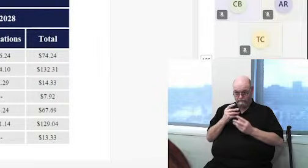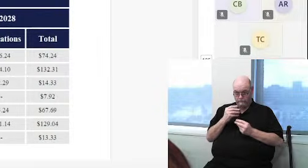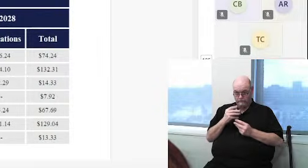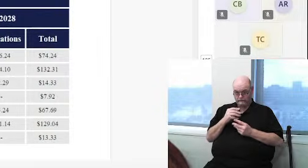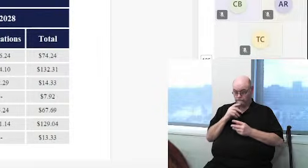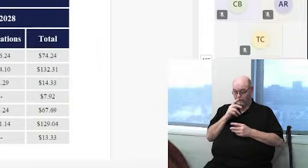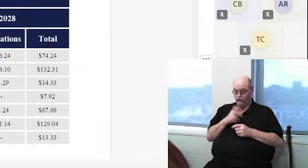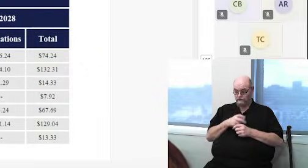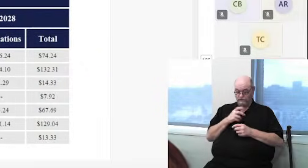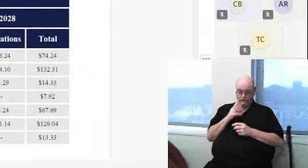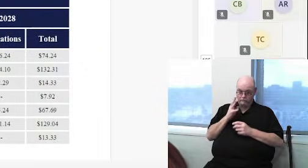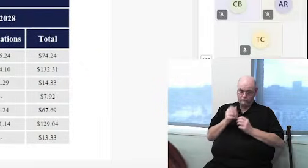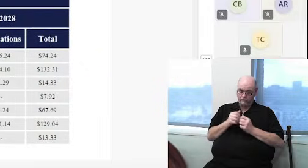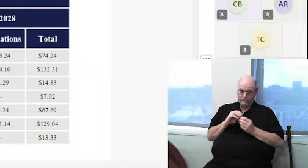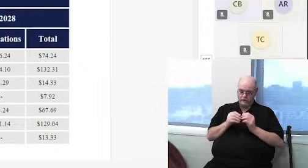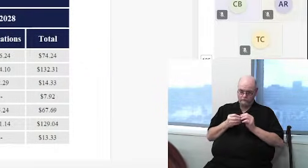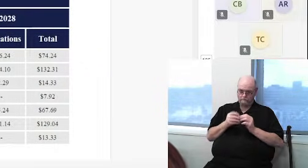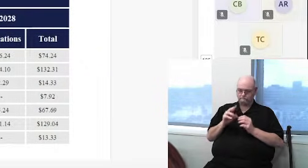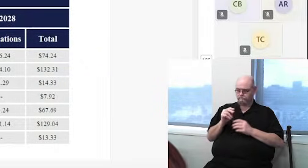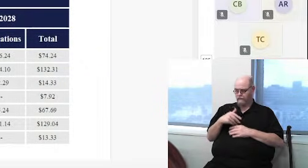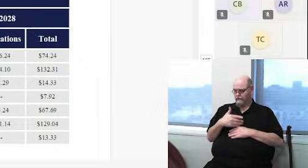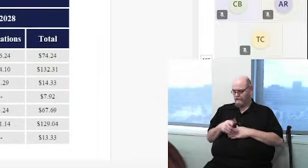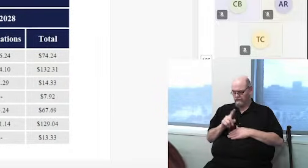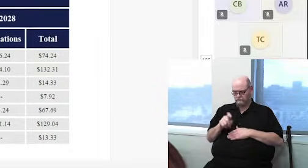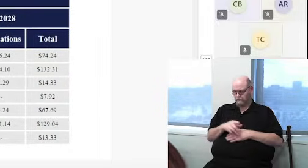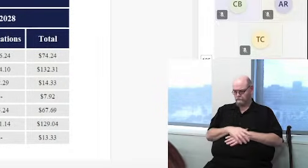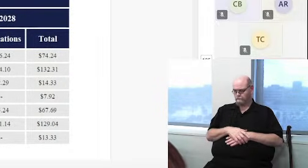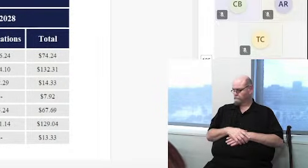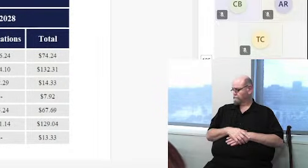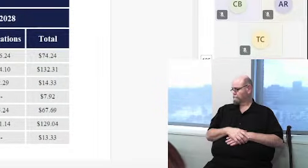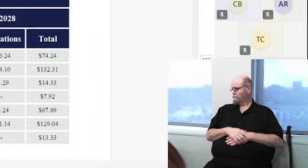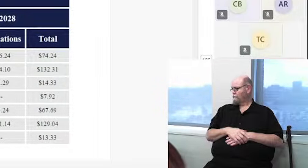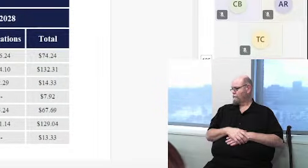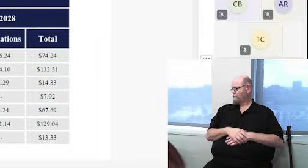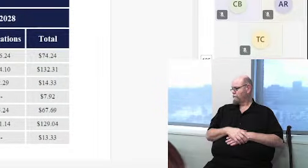So the answer is no. It was not hard to come up with a number. That's